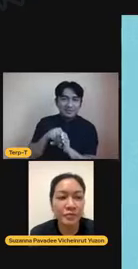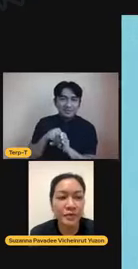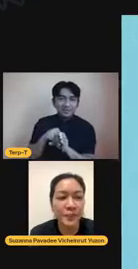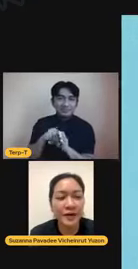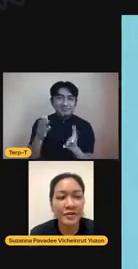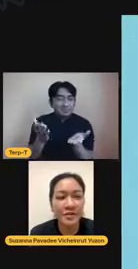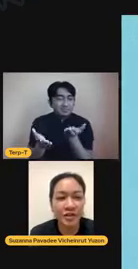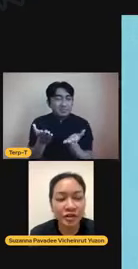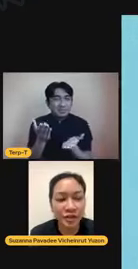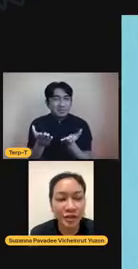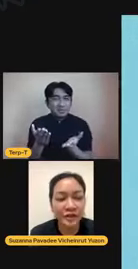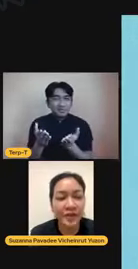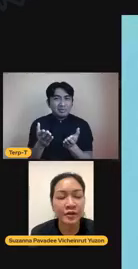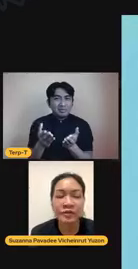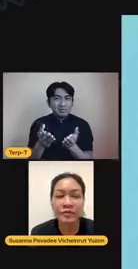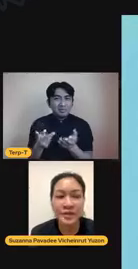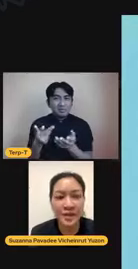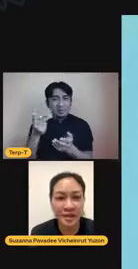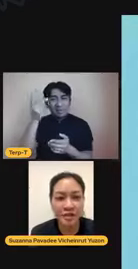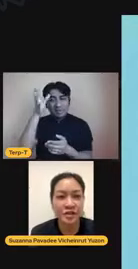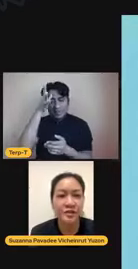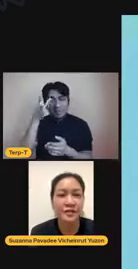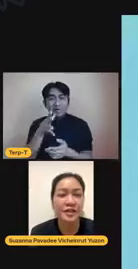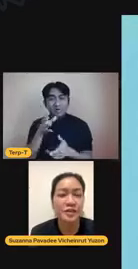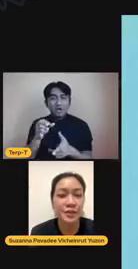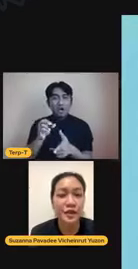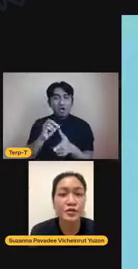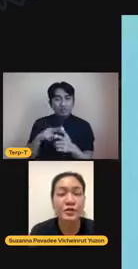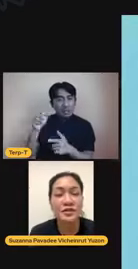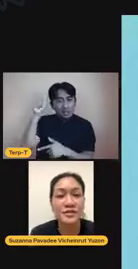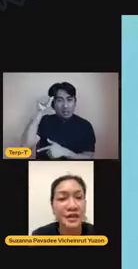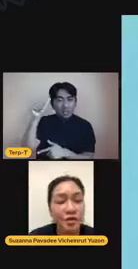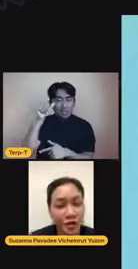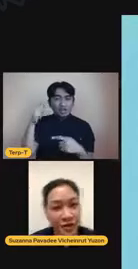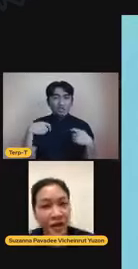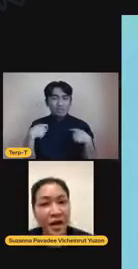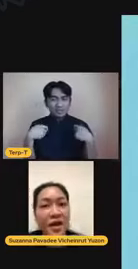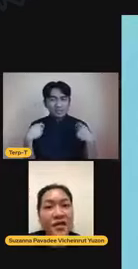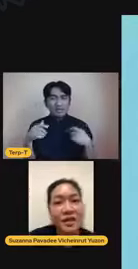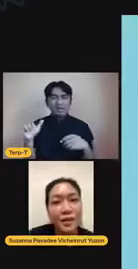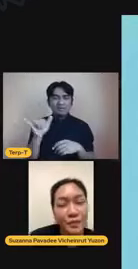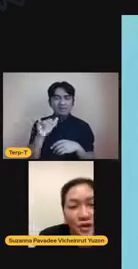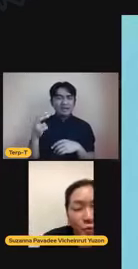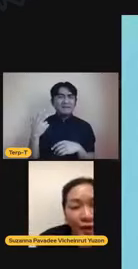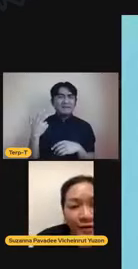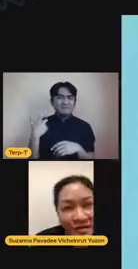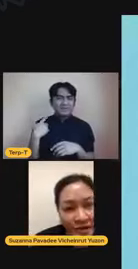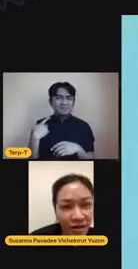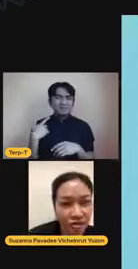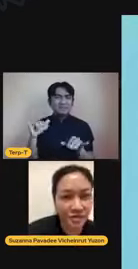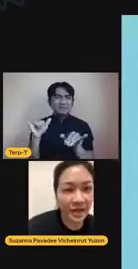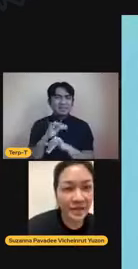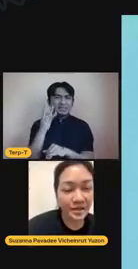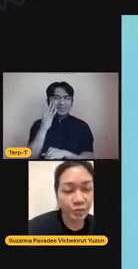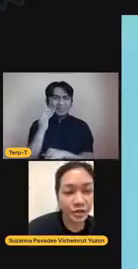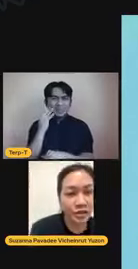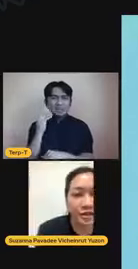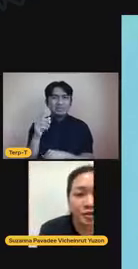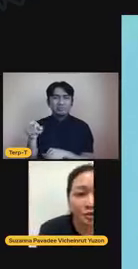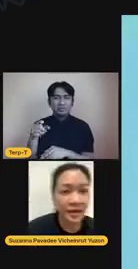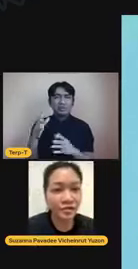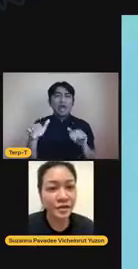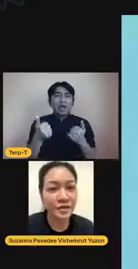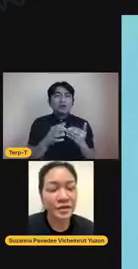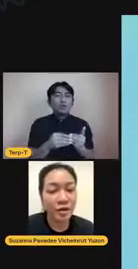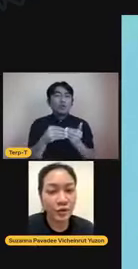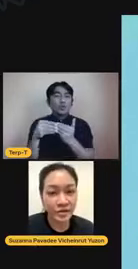maybe parents of adult children or of teenager children that's been through the same journey, to help the new parents and also to guide them. What should they